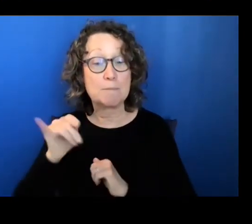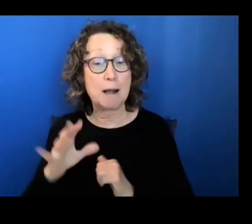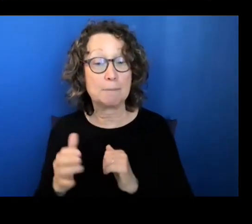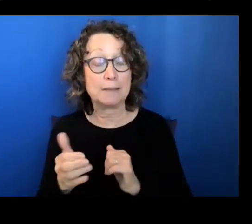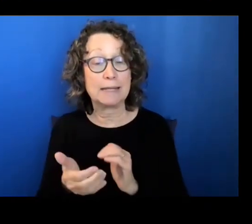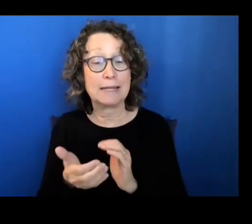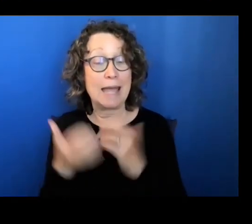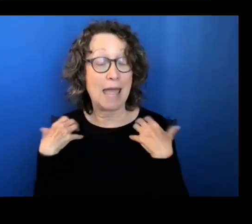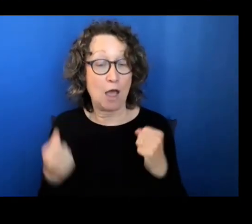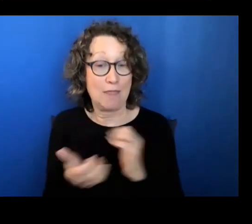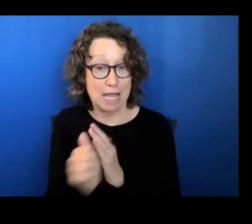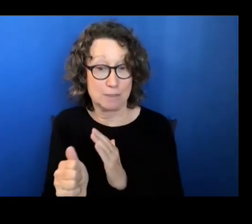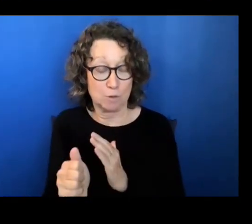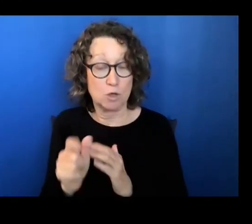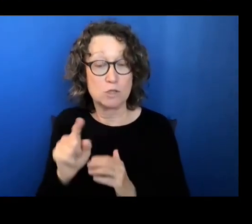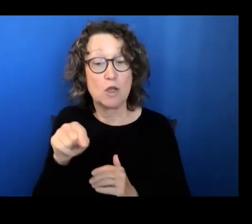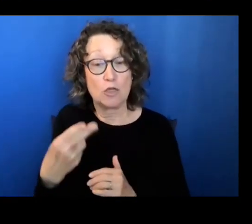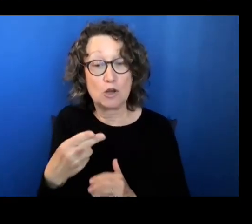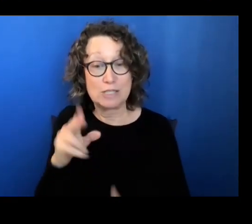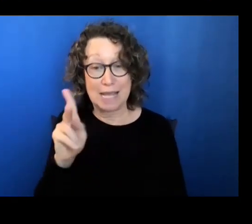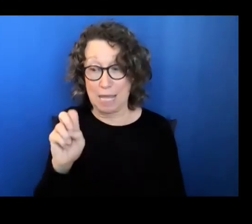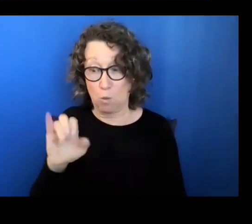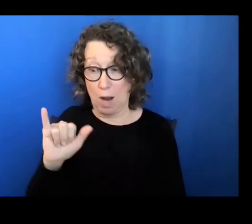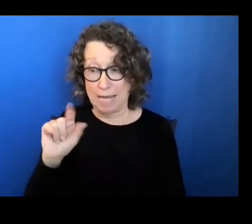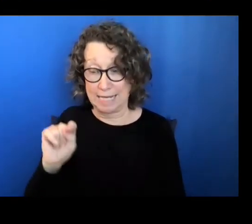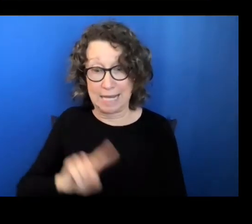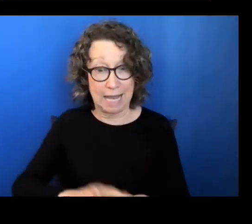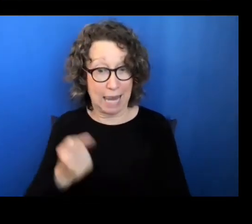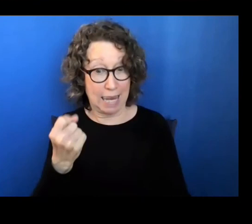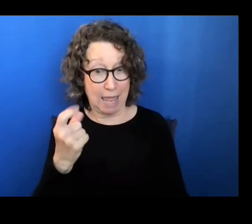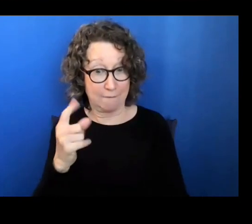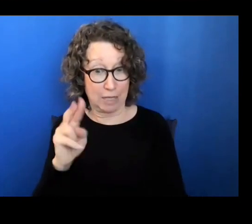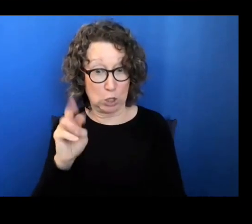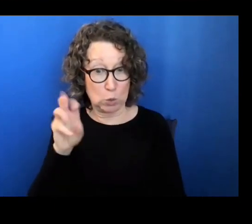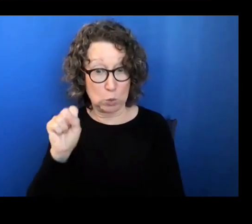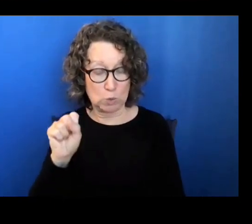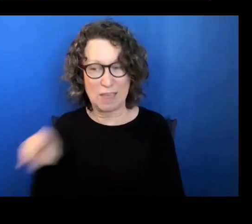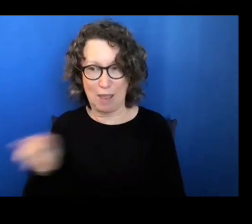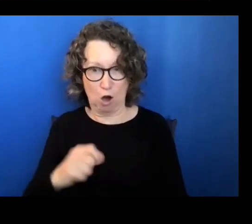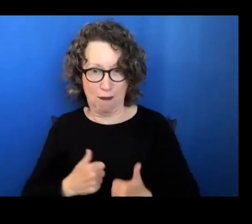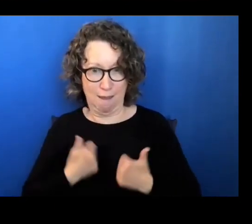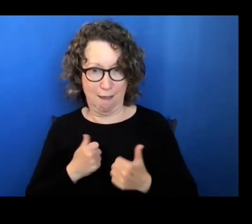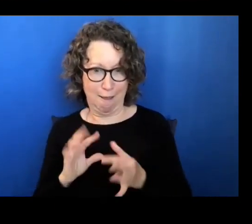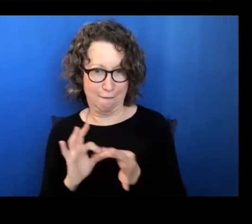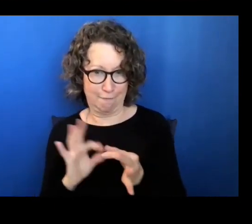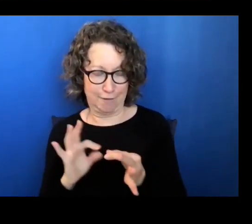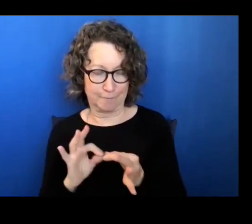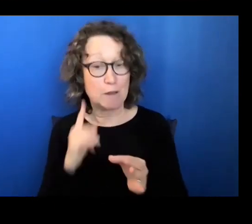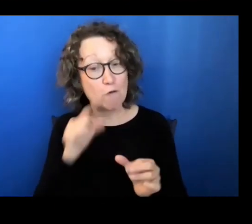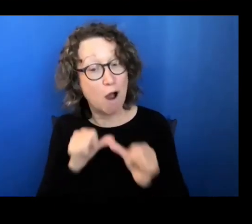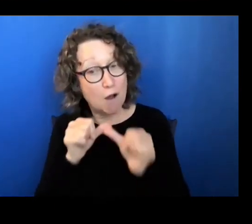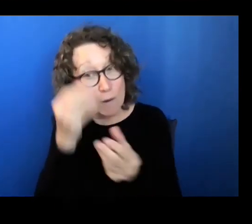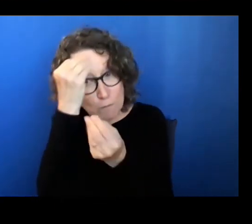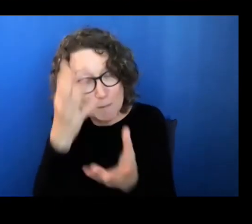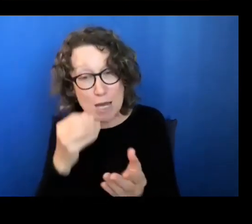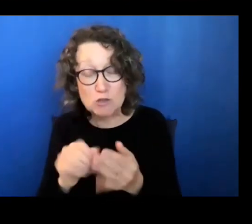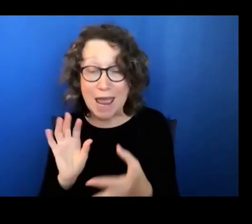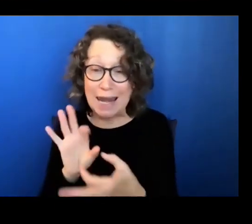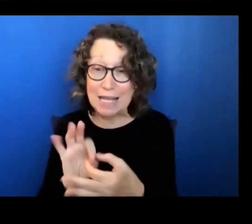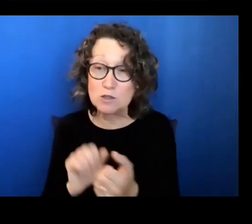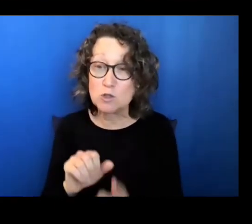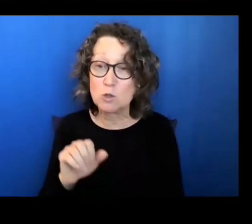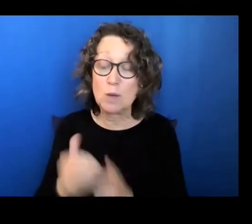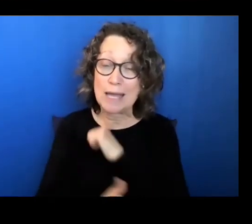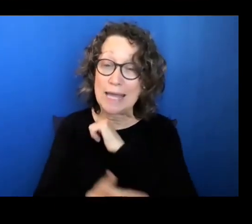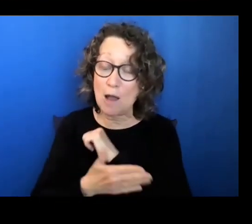experts are live each Thursday on KEYT in the 11 a.m. news broadcast. For ongoing information and links to the county's public health